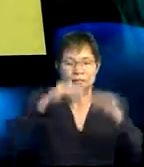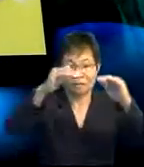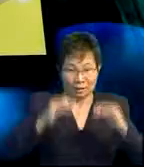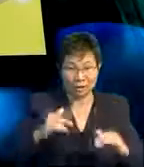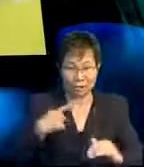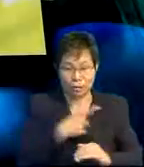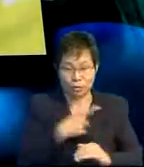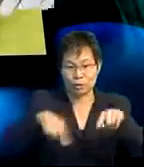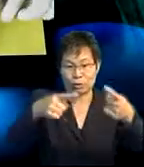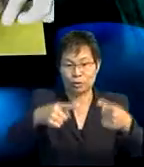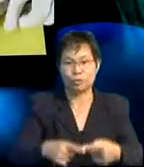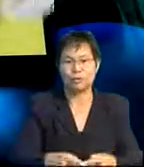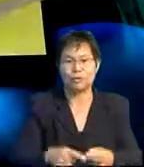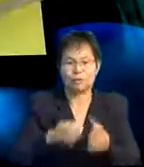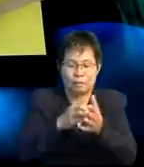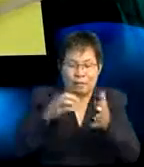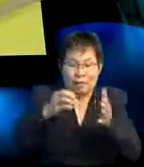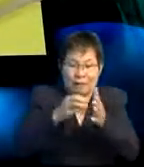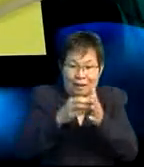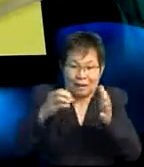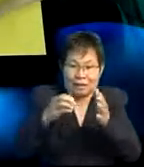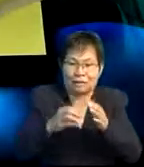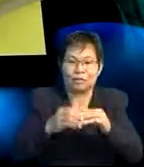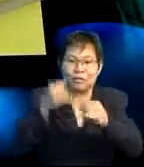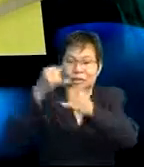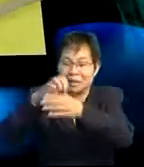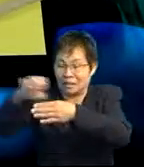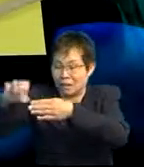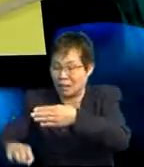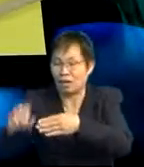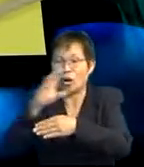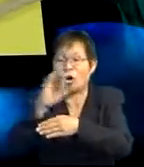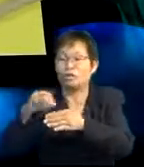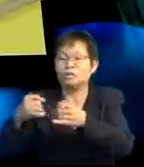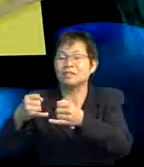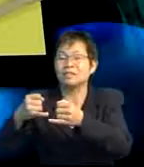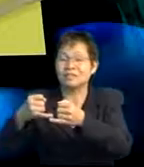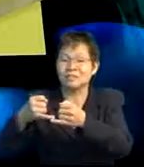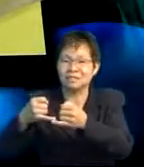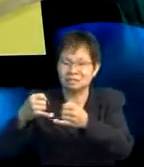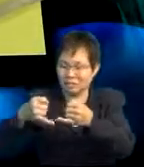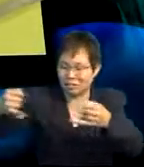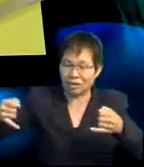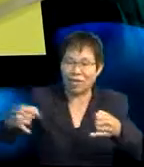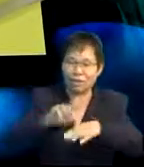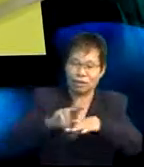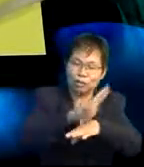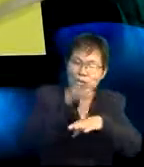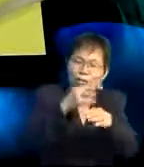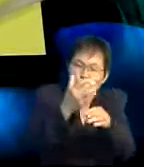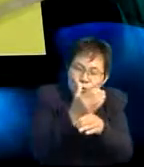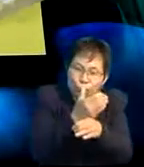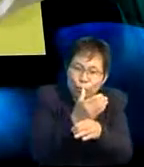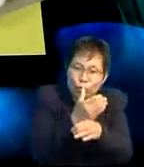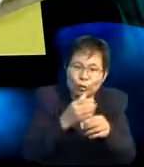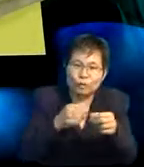Next, we are going to stick the magnet to the other end of the thread. Use a small